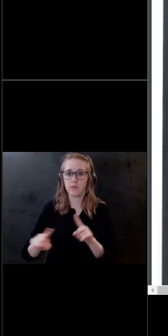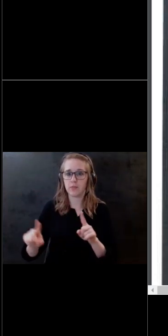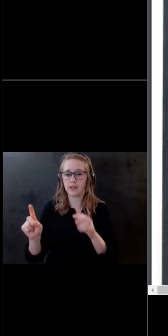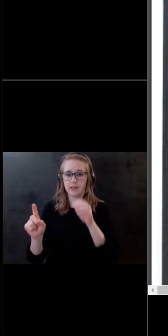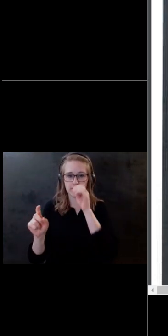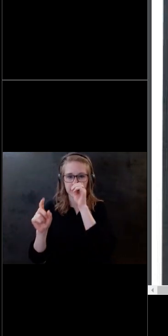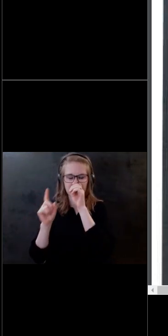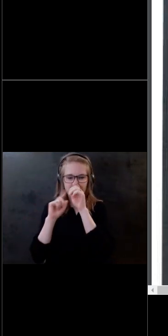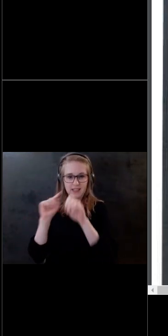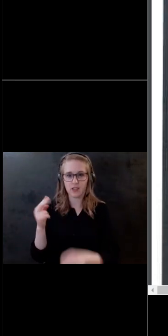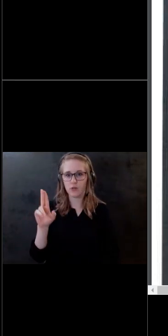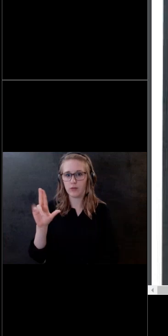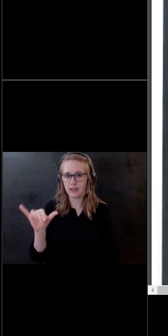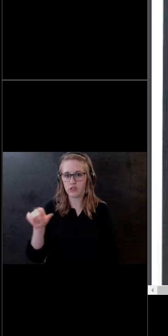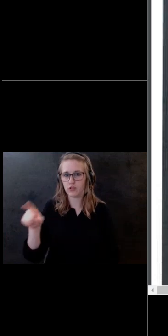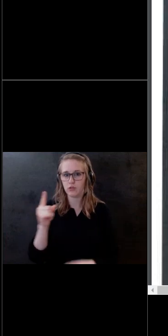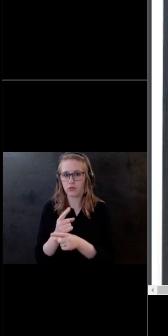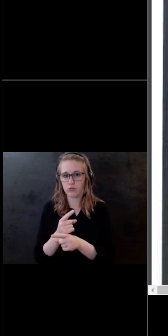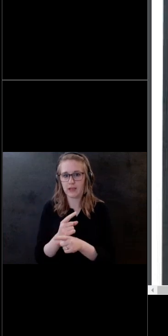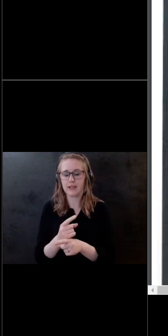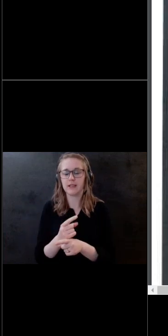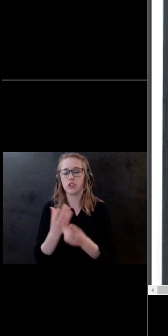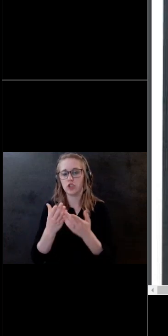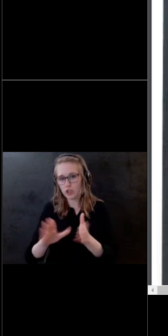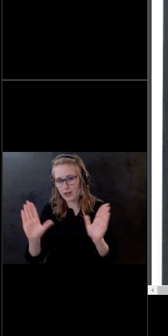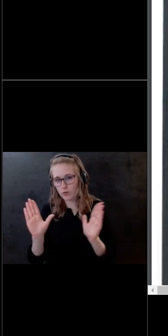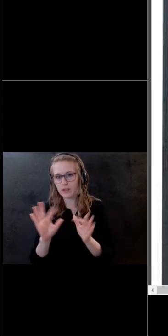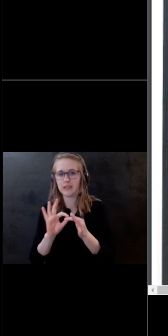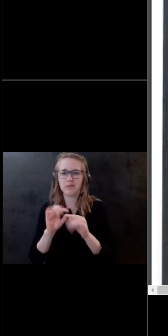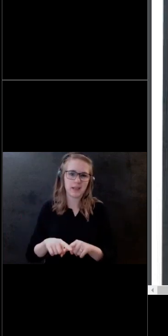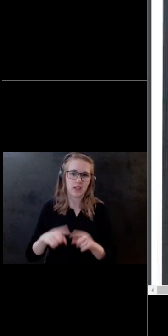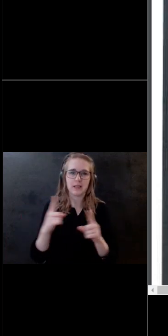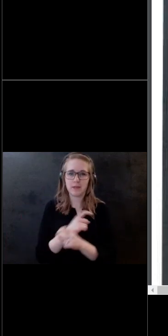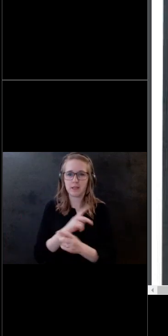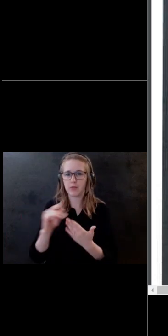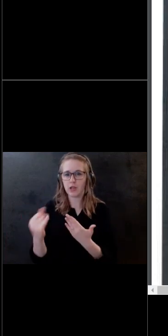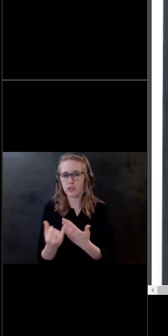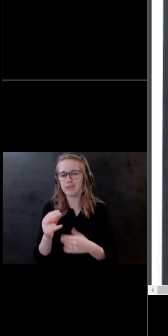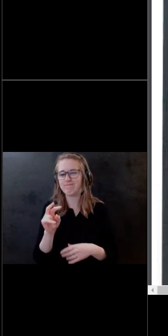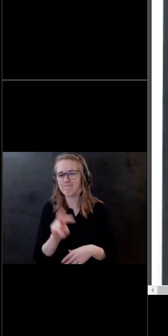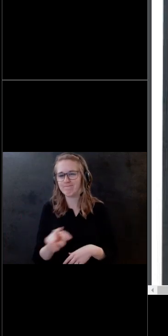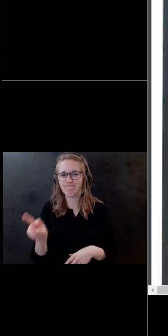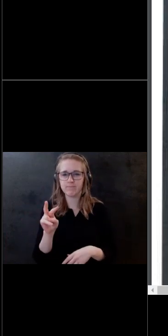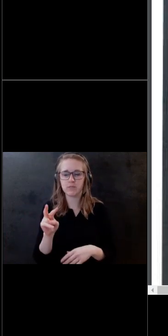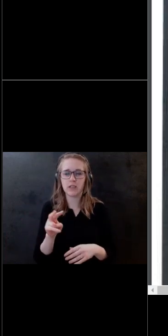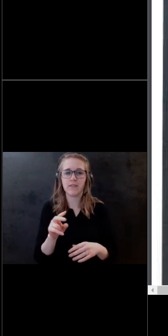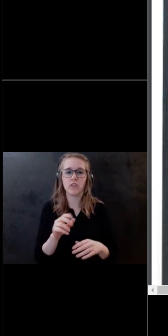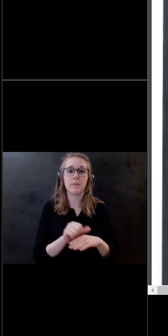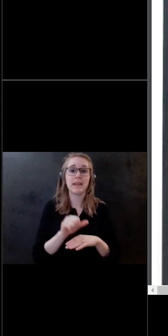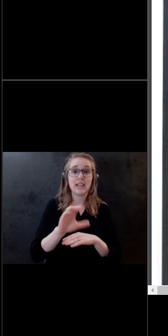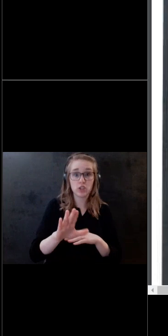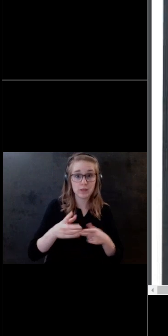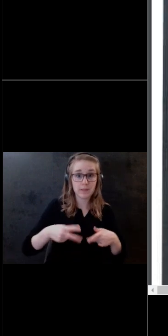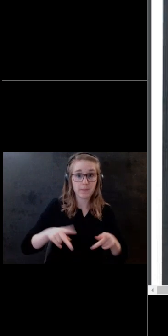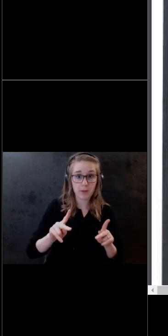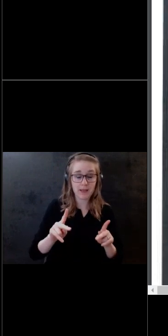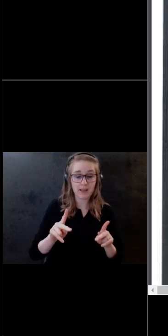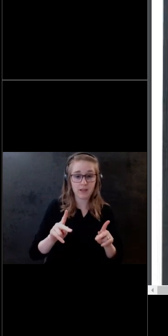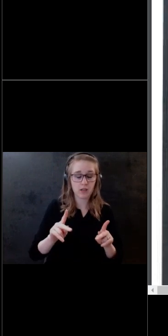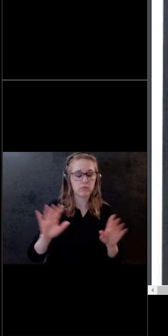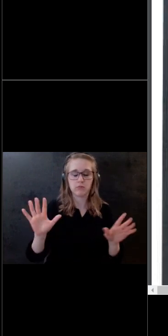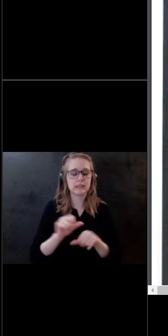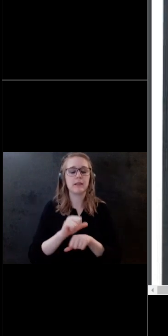Tui is right. Generally speaking, depending upon the complexity of the project, you're looking at from the issuance of permit or from the